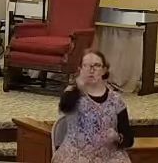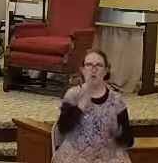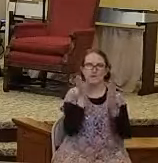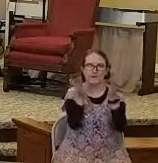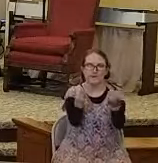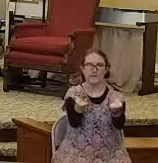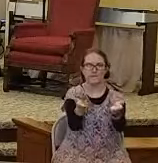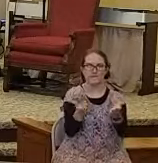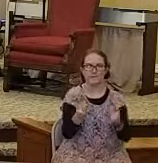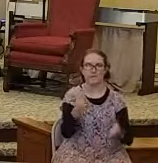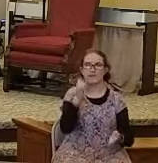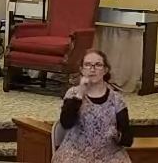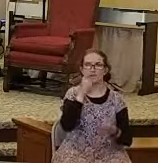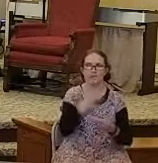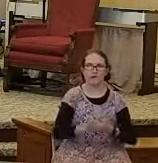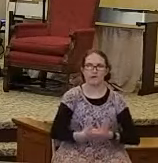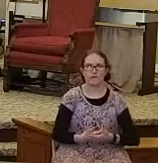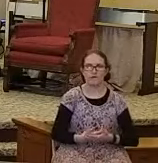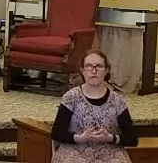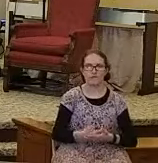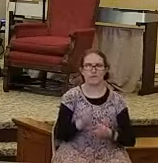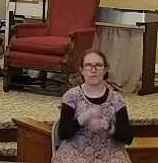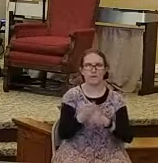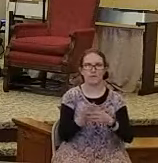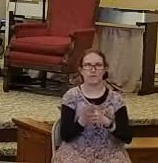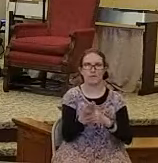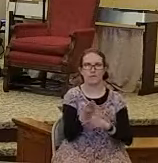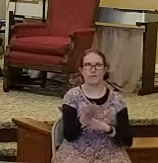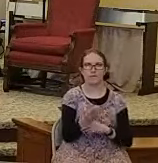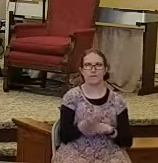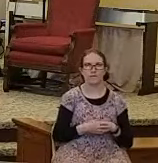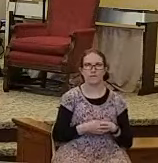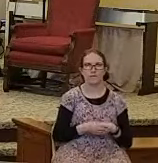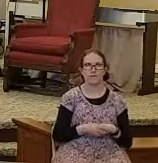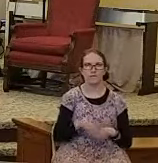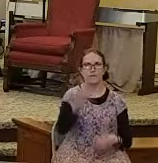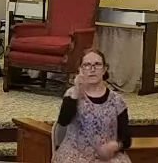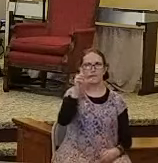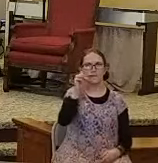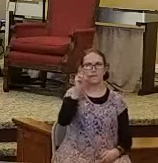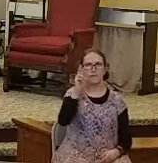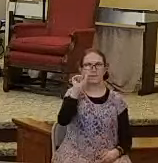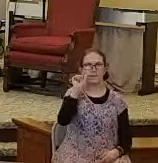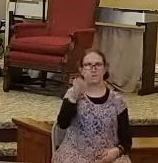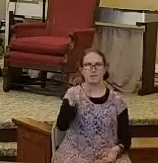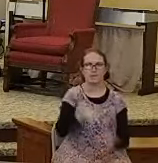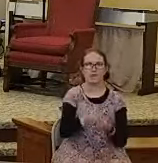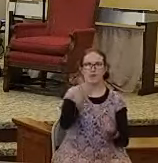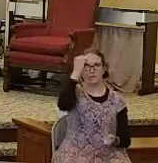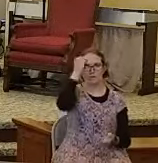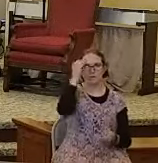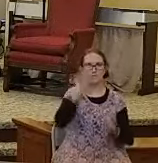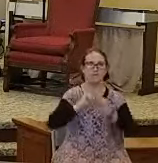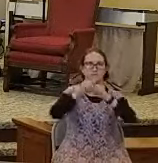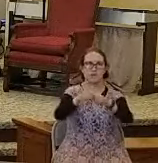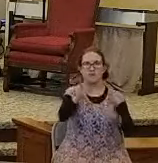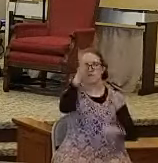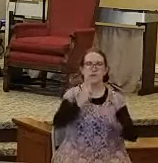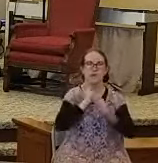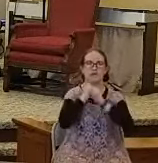for her and her daughter, and they made it through. Louisa learned to lean on God and trust in